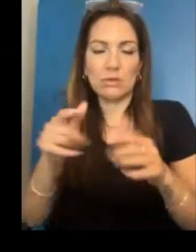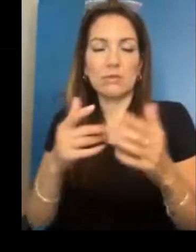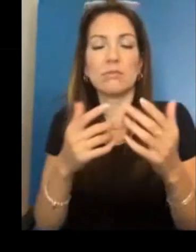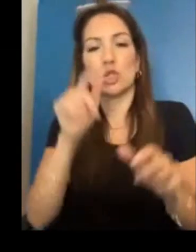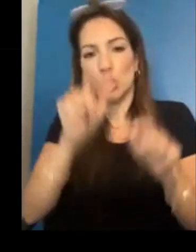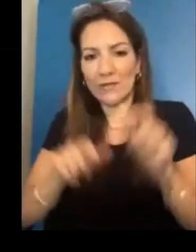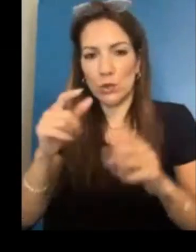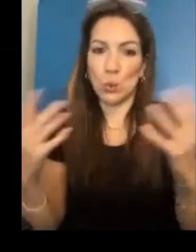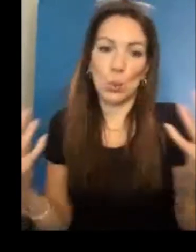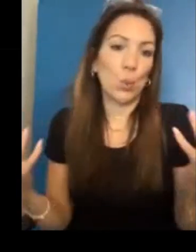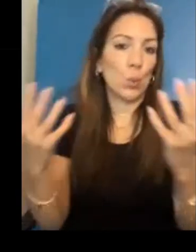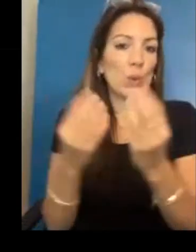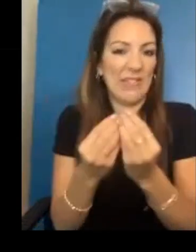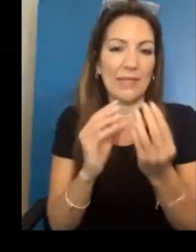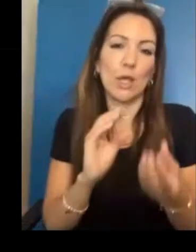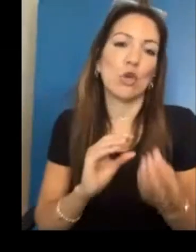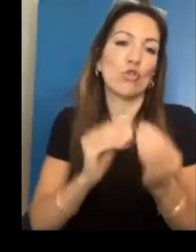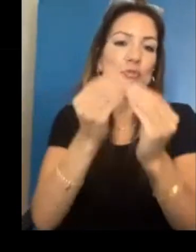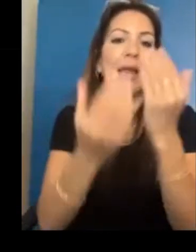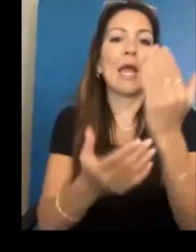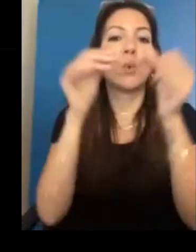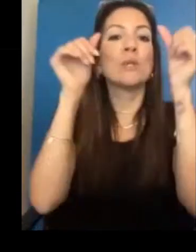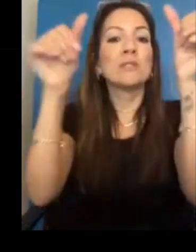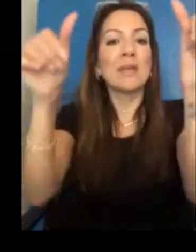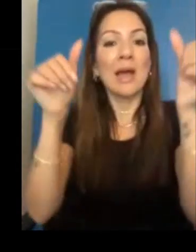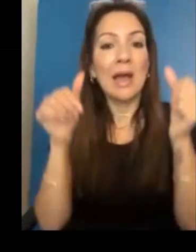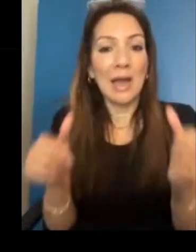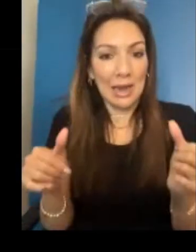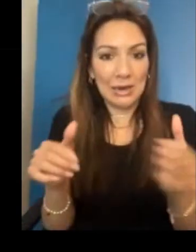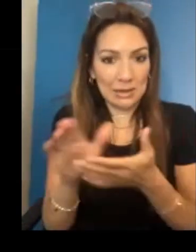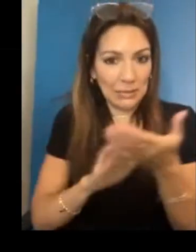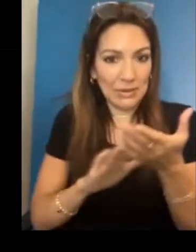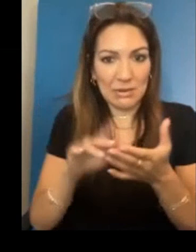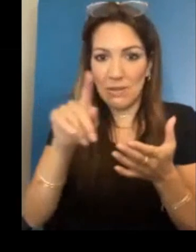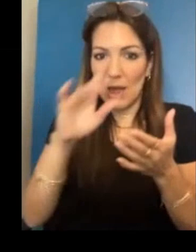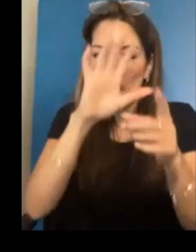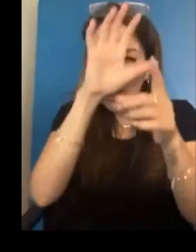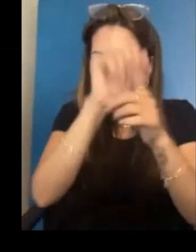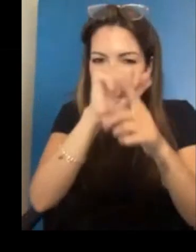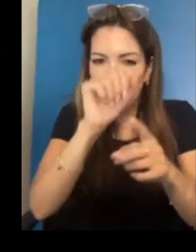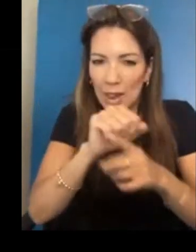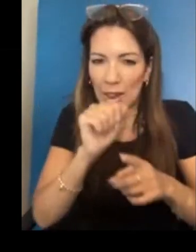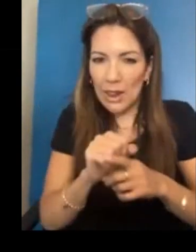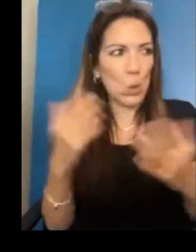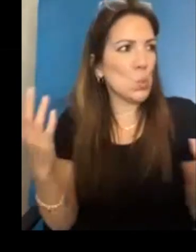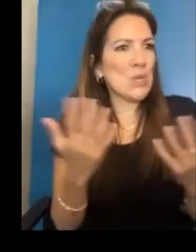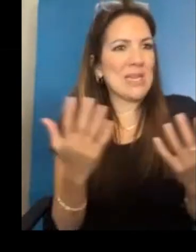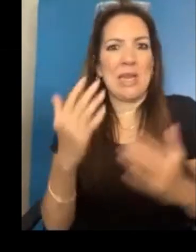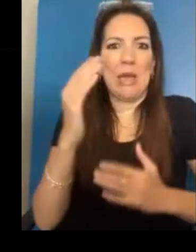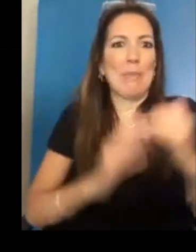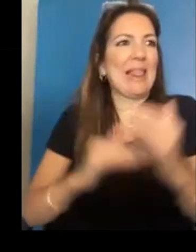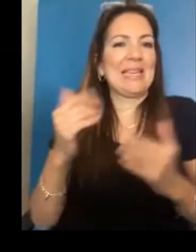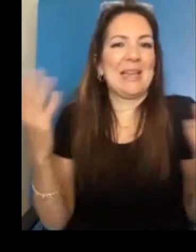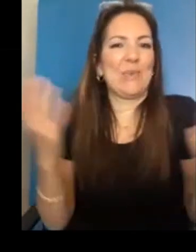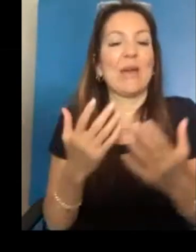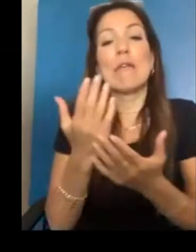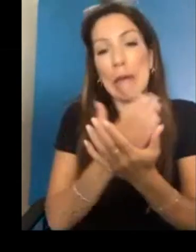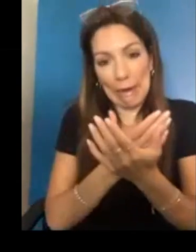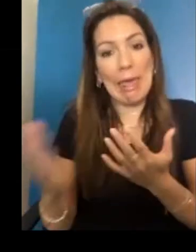co-produce new signage that will highlight where all our buildings are,